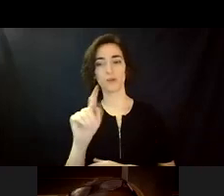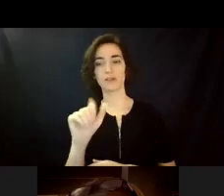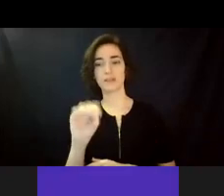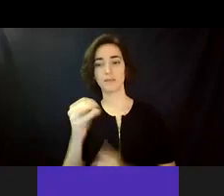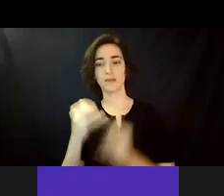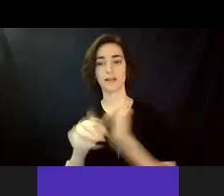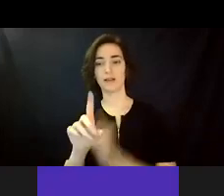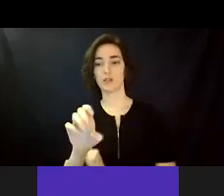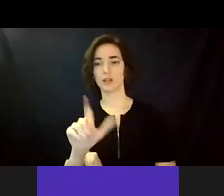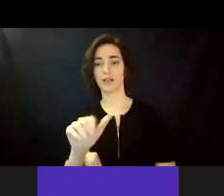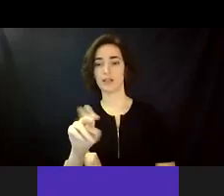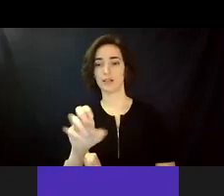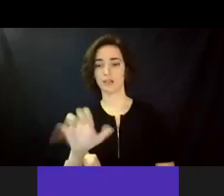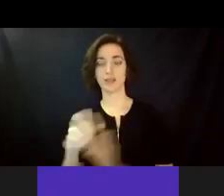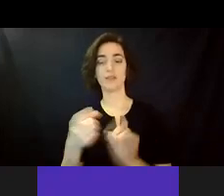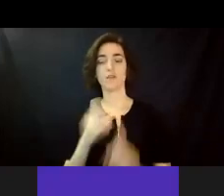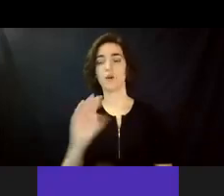Delany from McNeese.